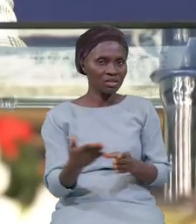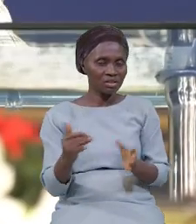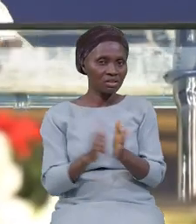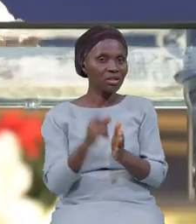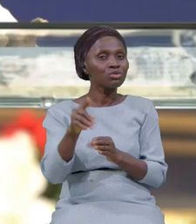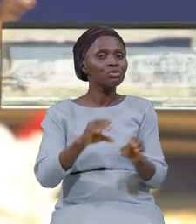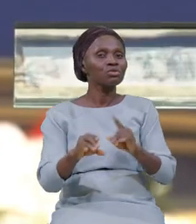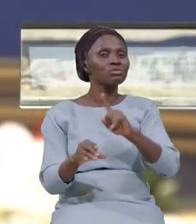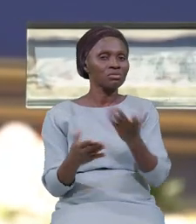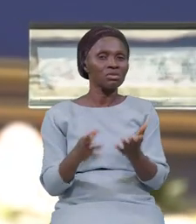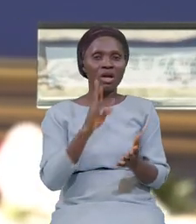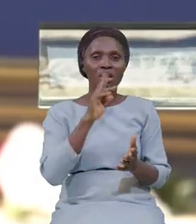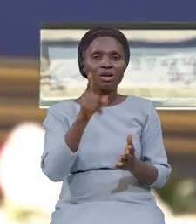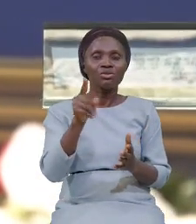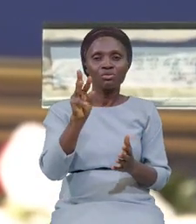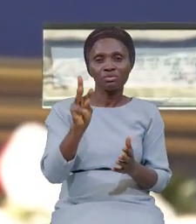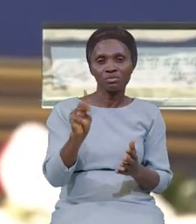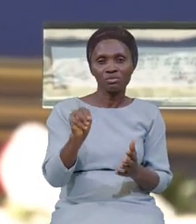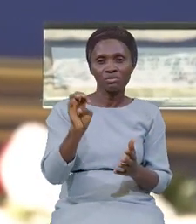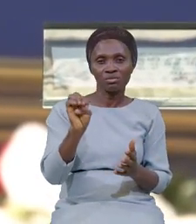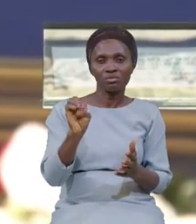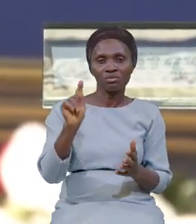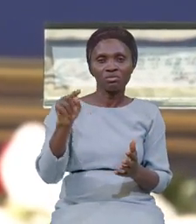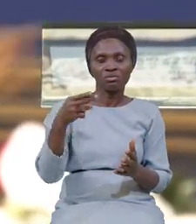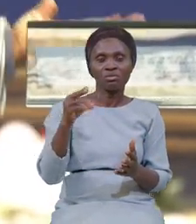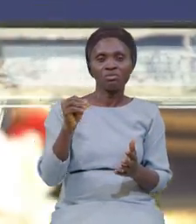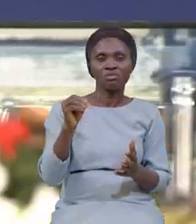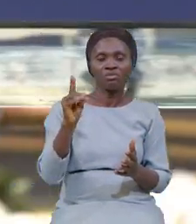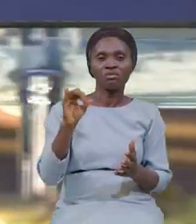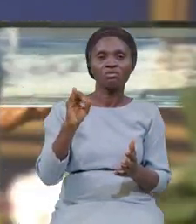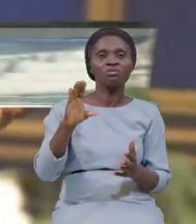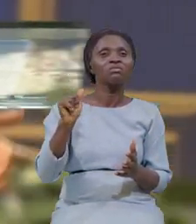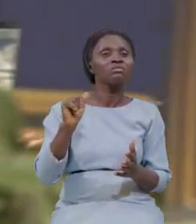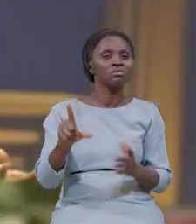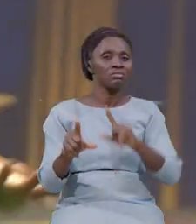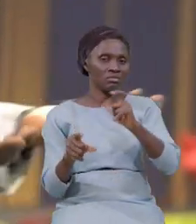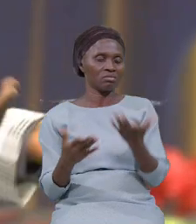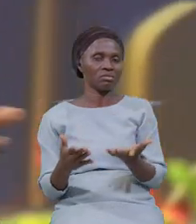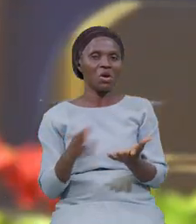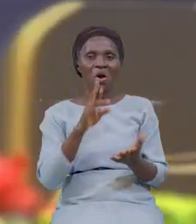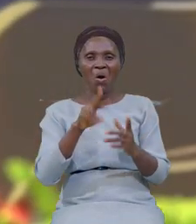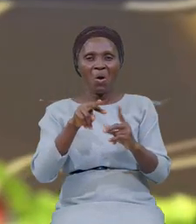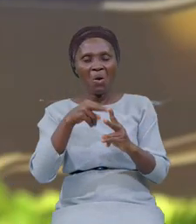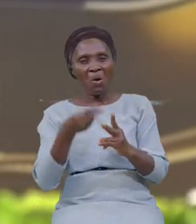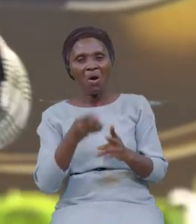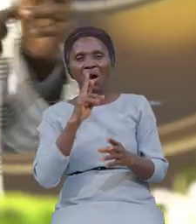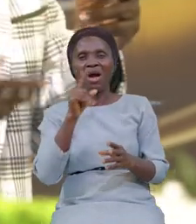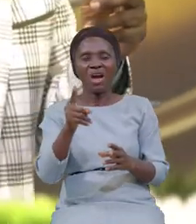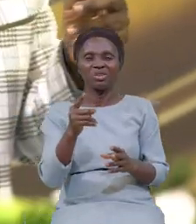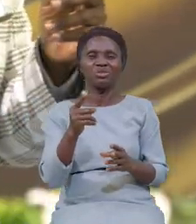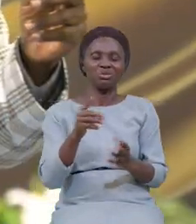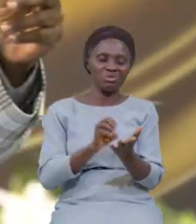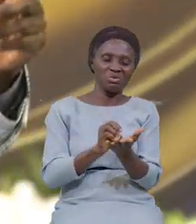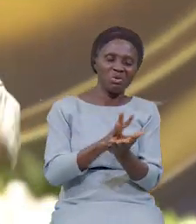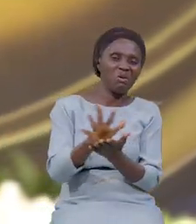are you methodical or are you haphazard? You throw this there, and second day you are looking for that thing. Where